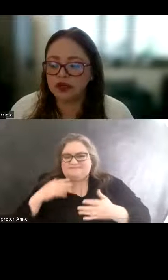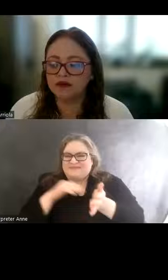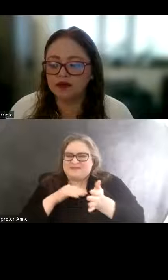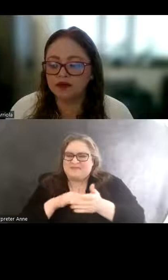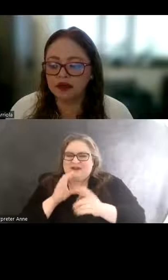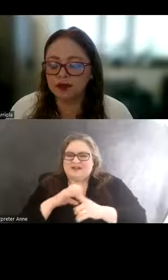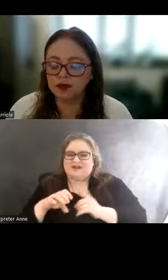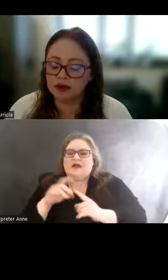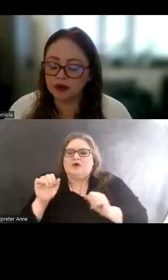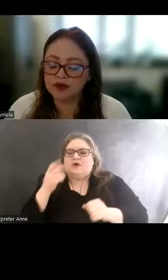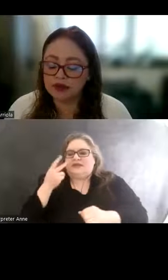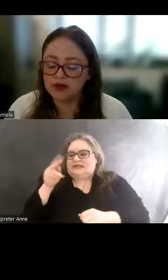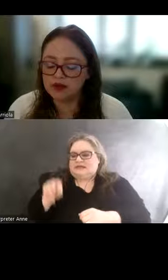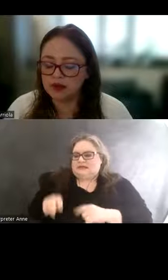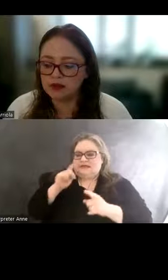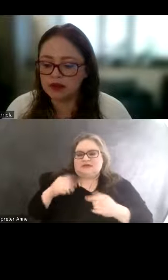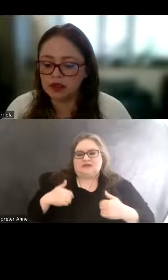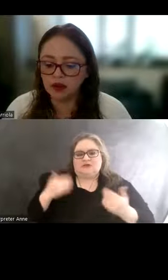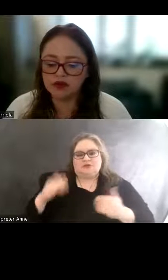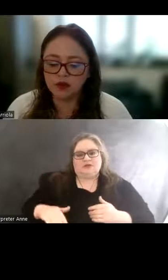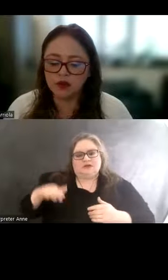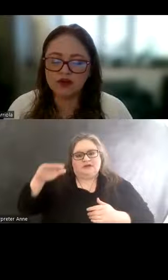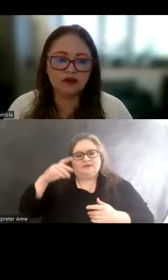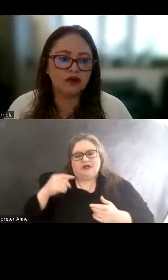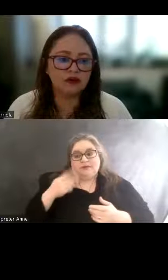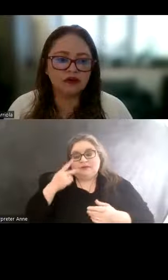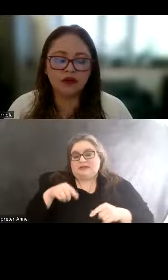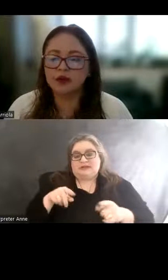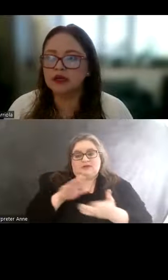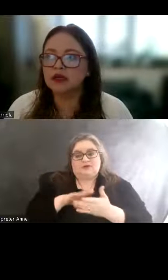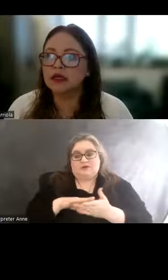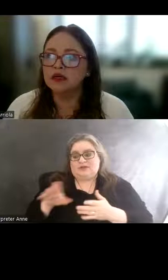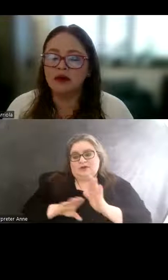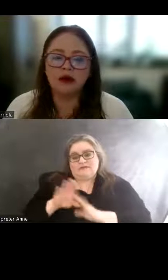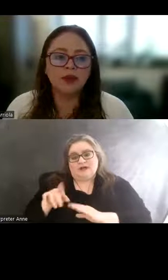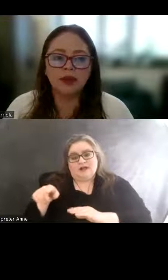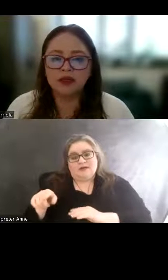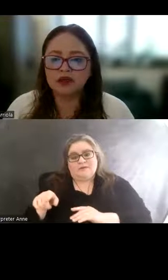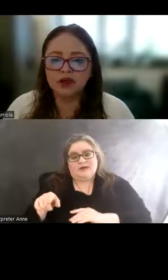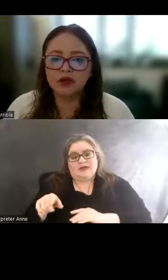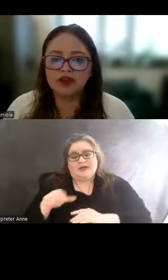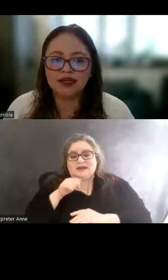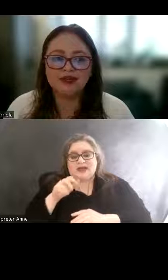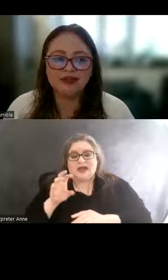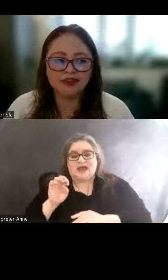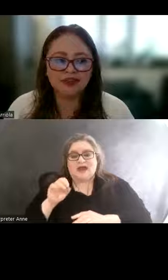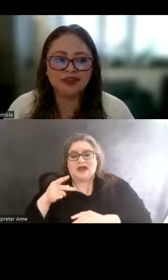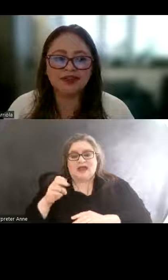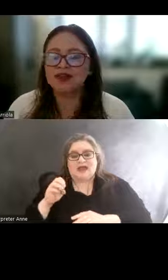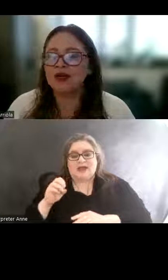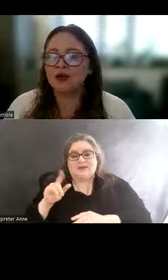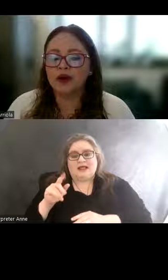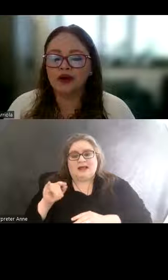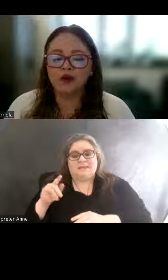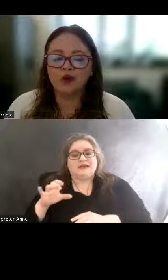youth kind of develop, and we've seen this in our schools, as they're developing non-epileptic urogenic